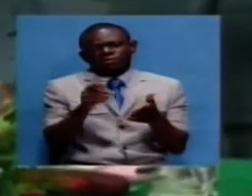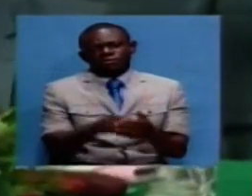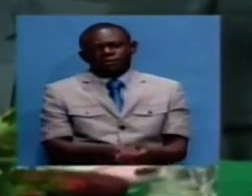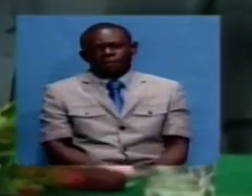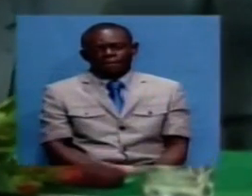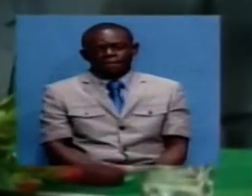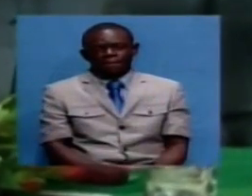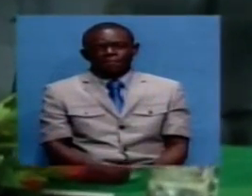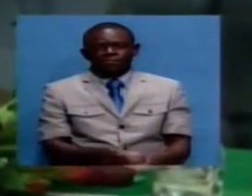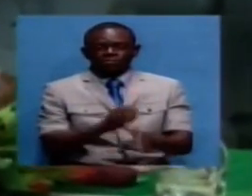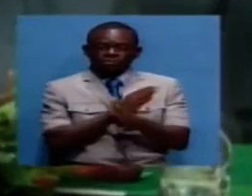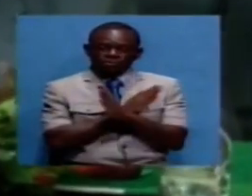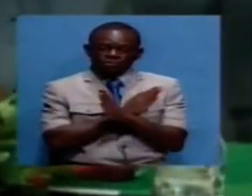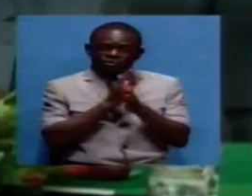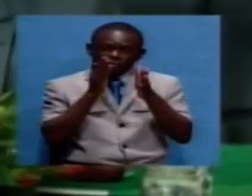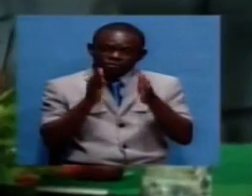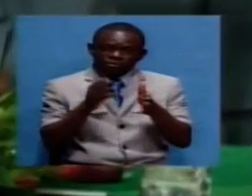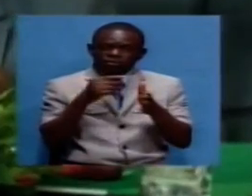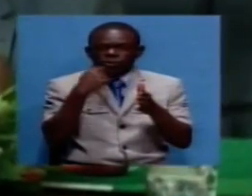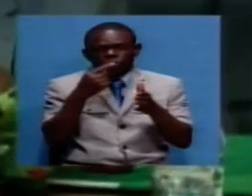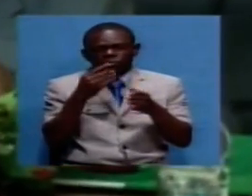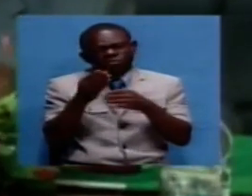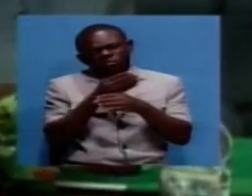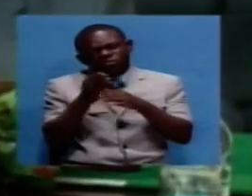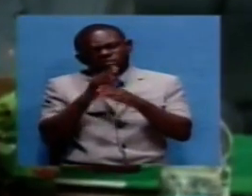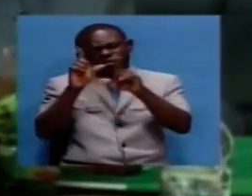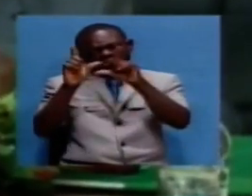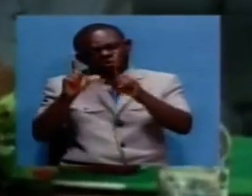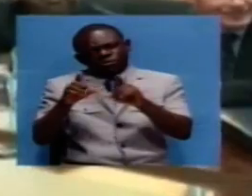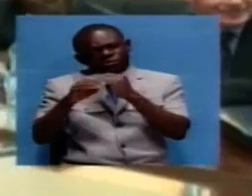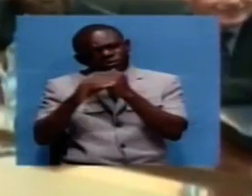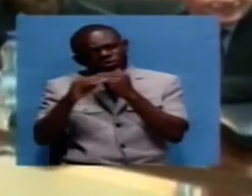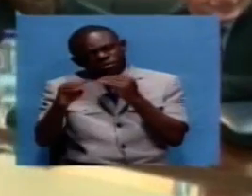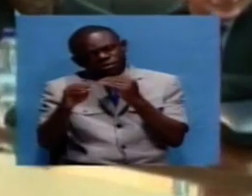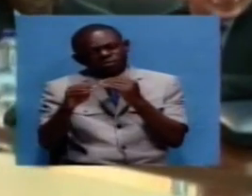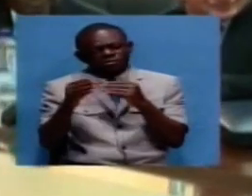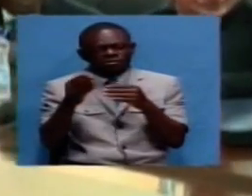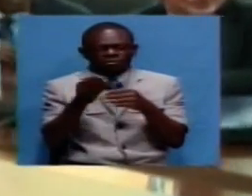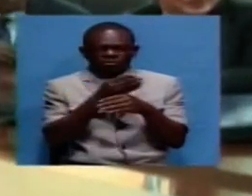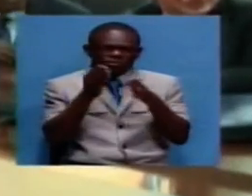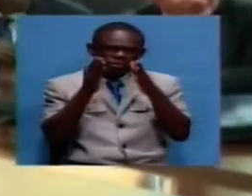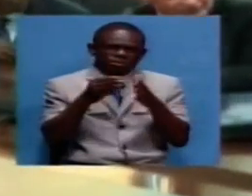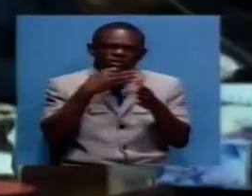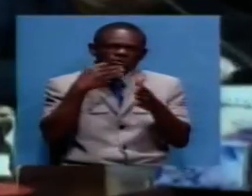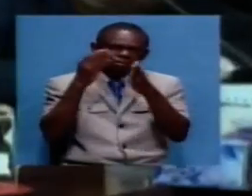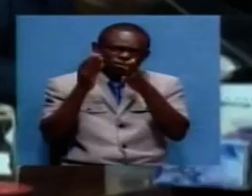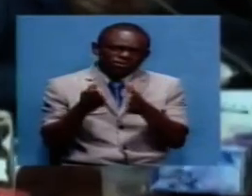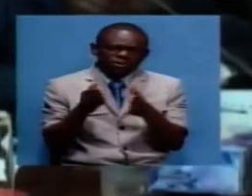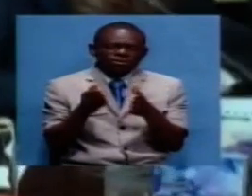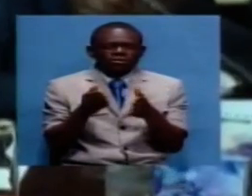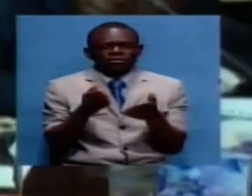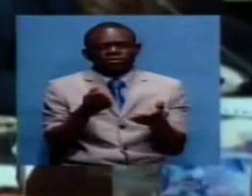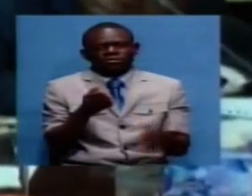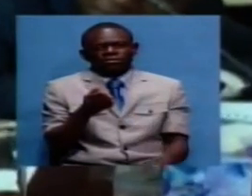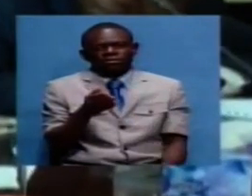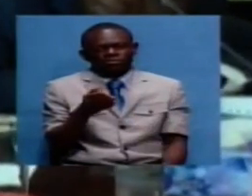individual customers. I also want to find out why the current average lending rates for industry, which is approximately 7%,